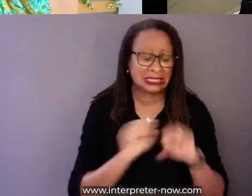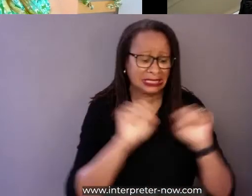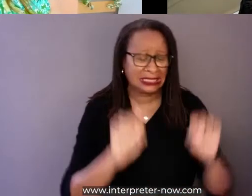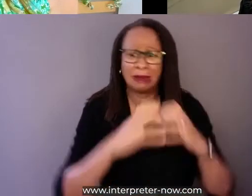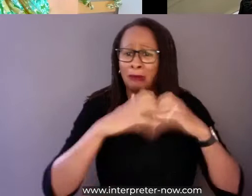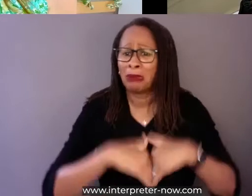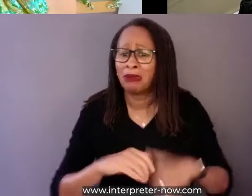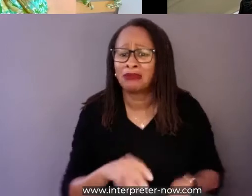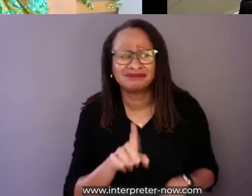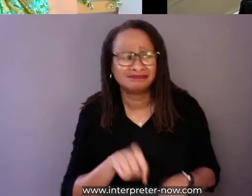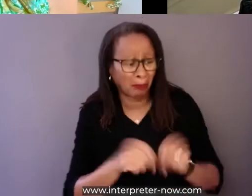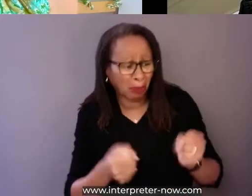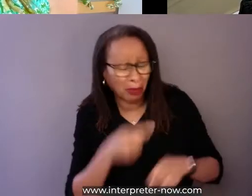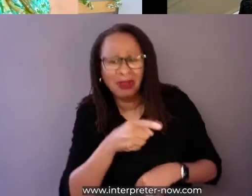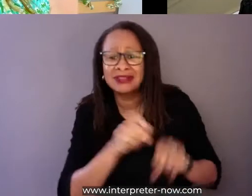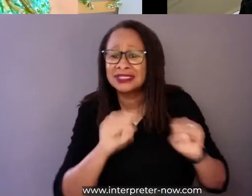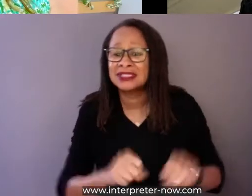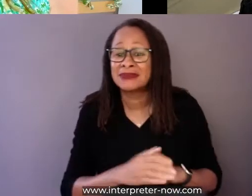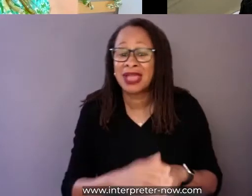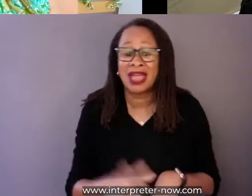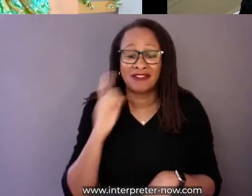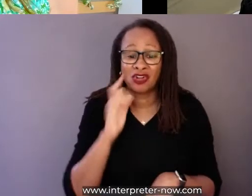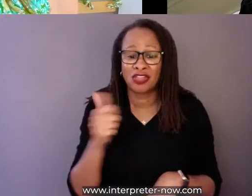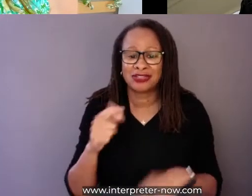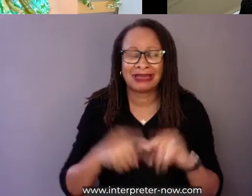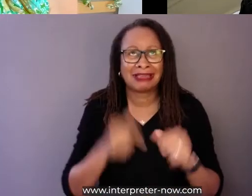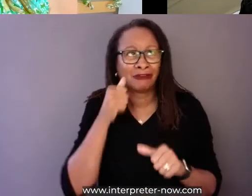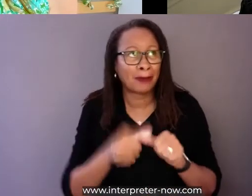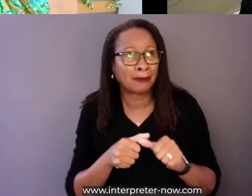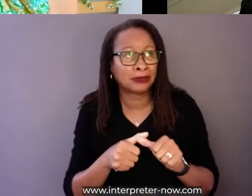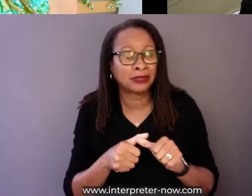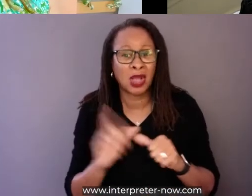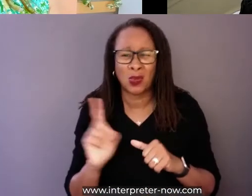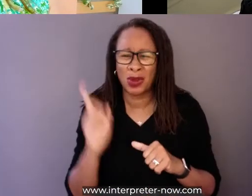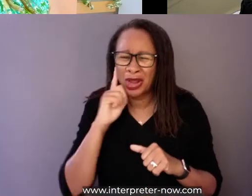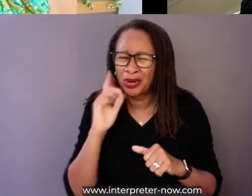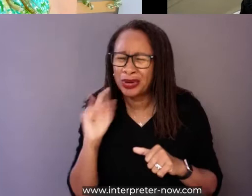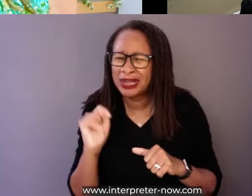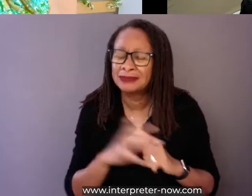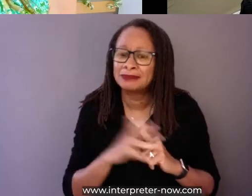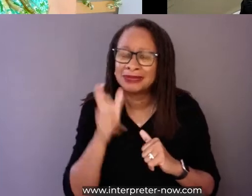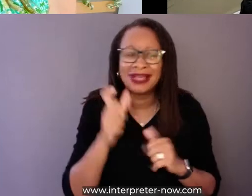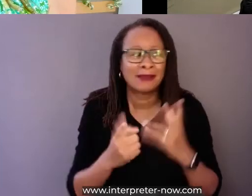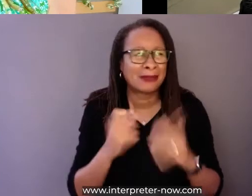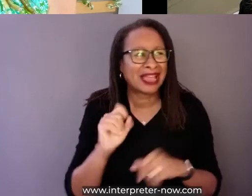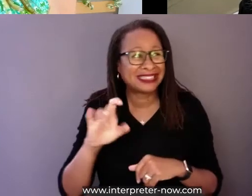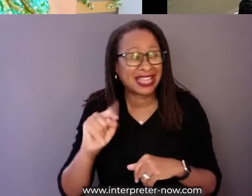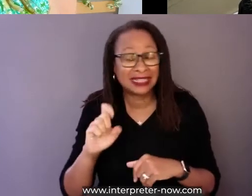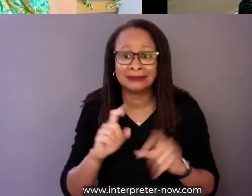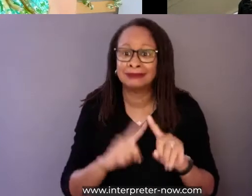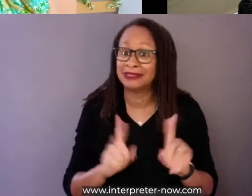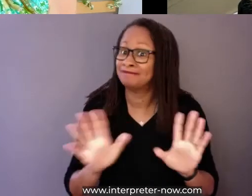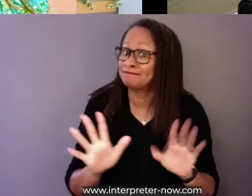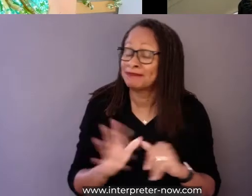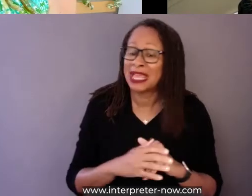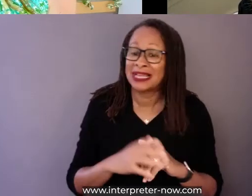broken. And I've heard others, and unfortunately I cannot remember where I heard this, otherwise I would cite them, but you know, they've